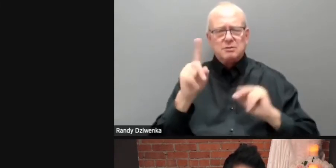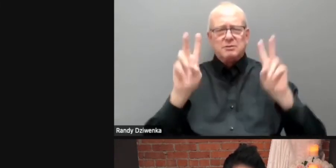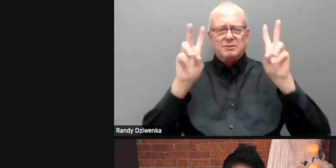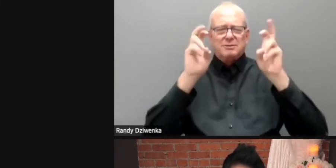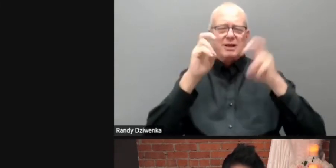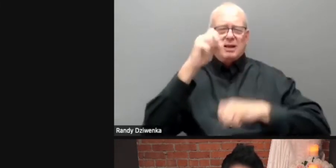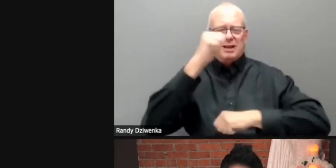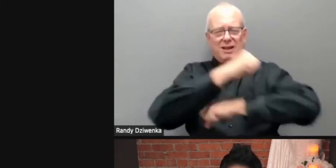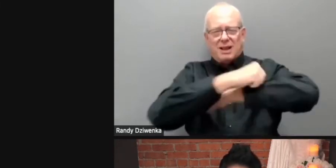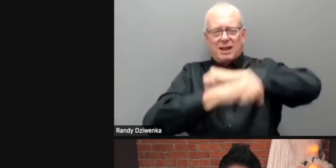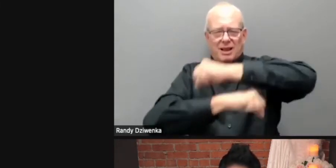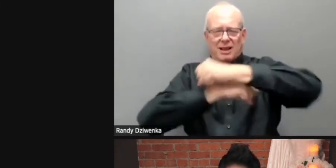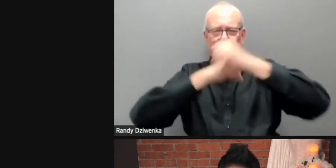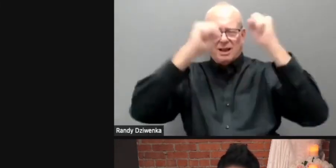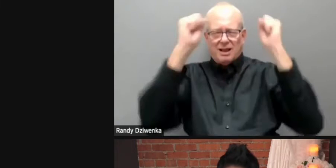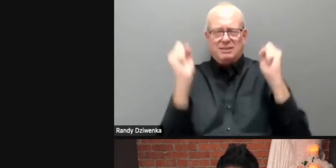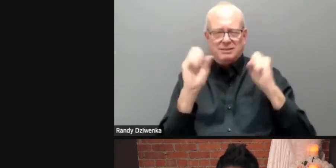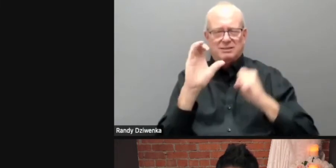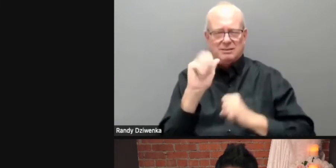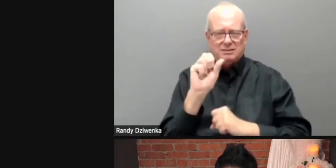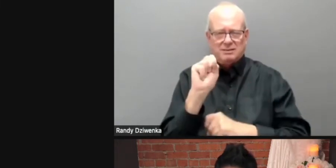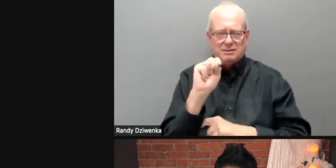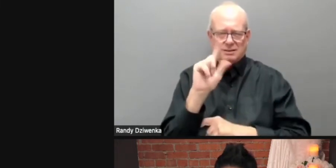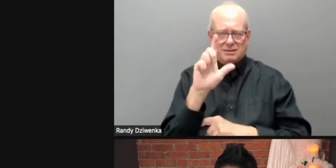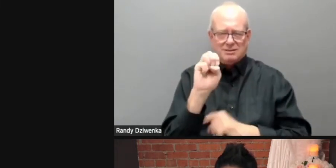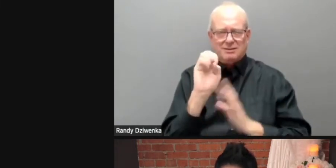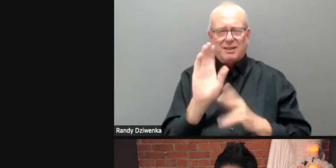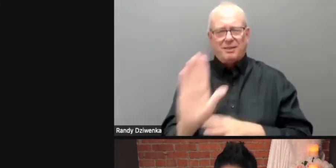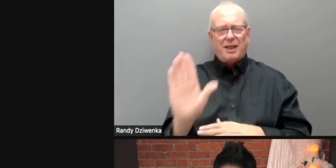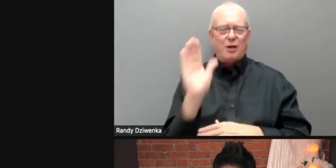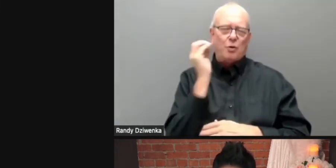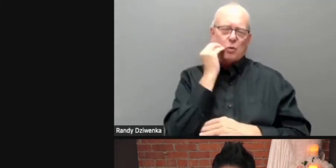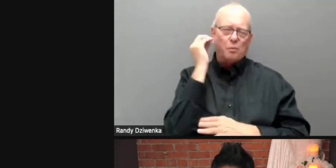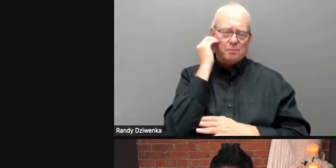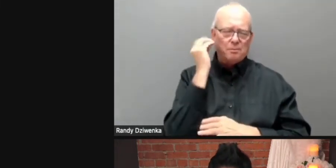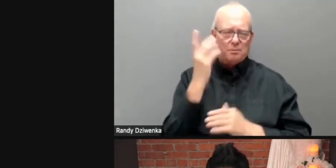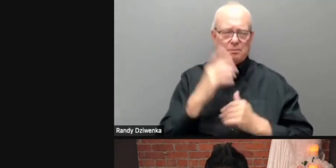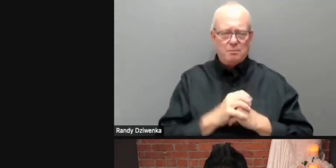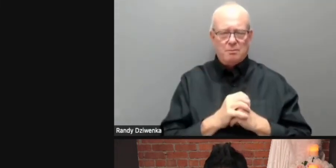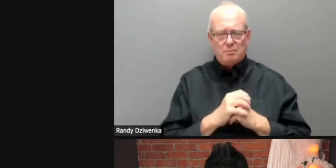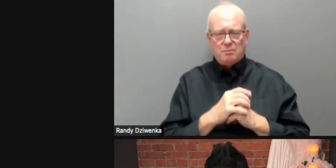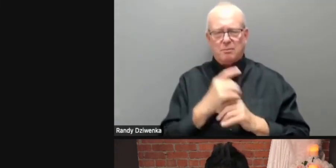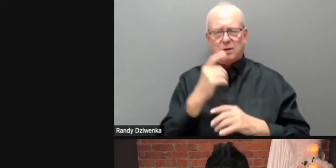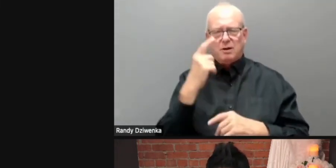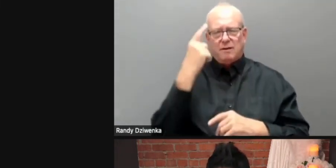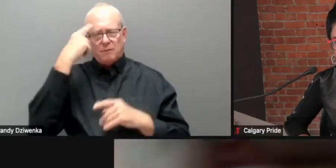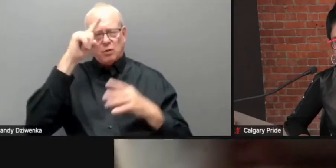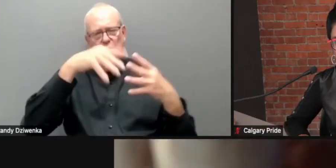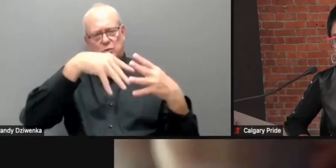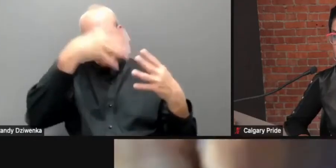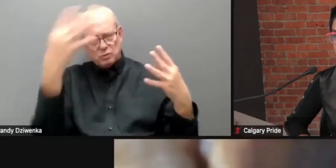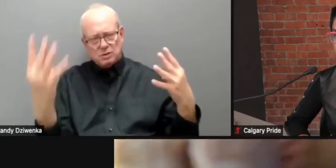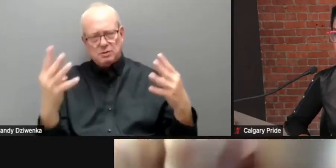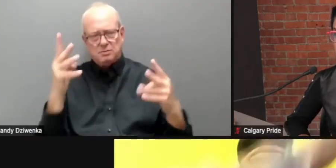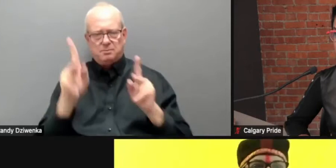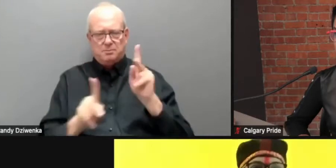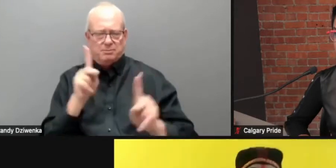of 2S LGBTQ+ community. Welcome, Prince Manvendra.